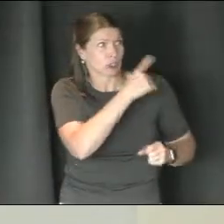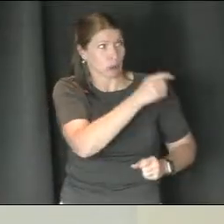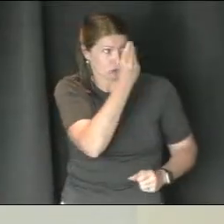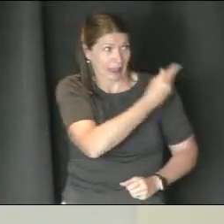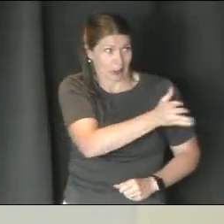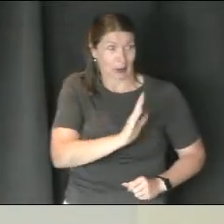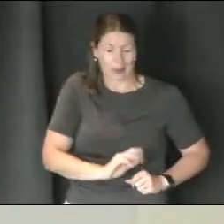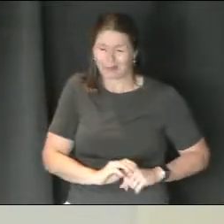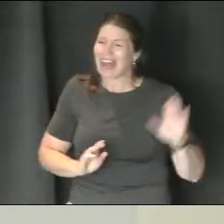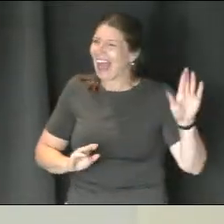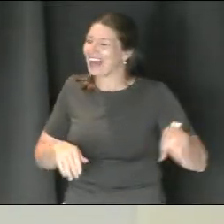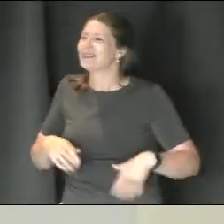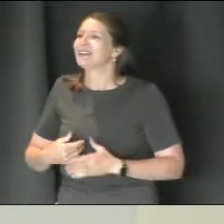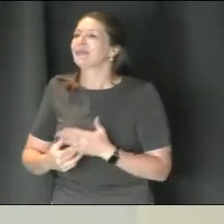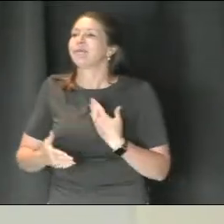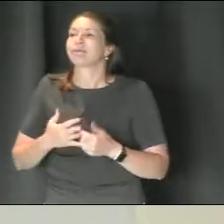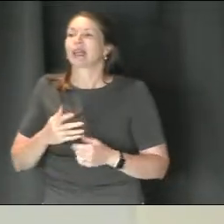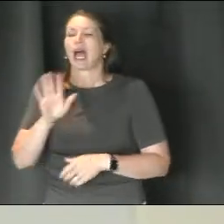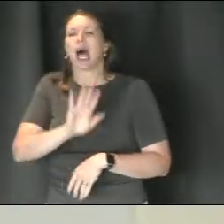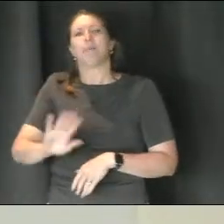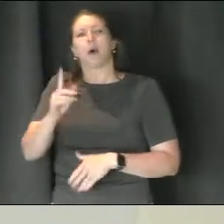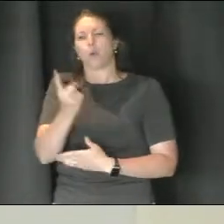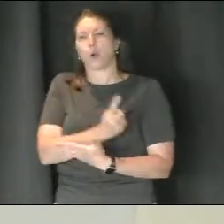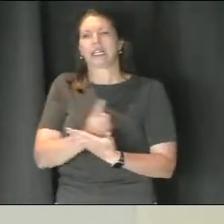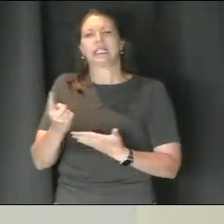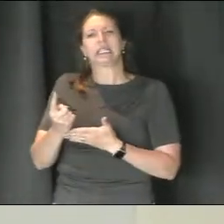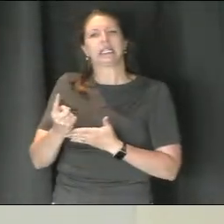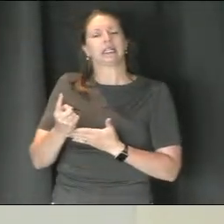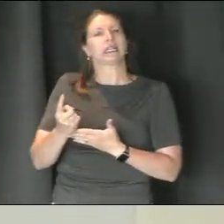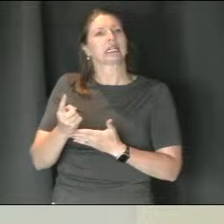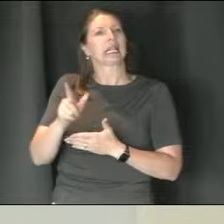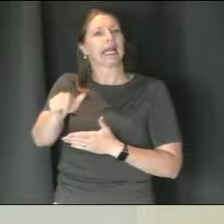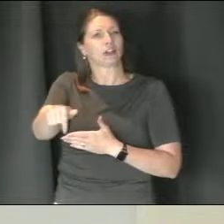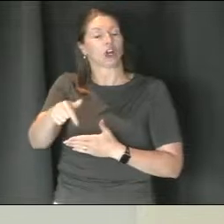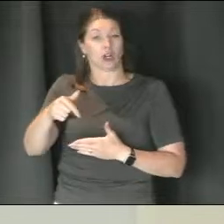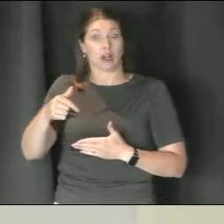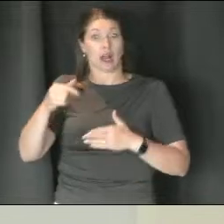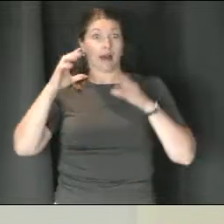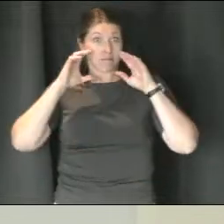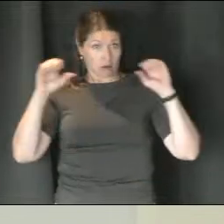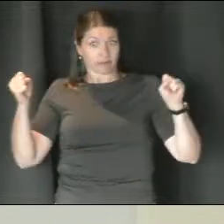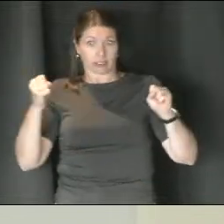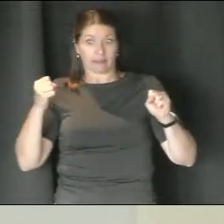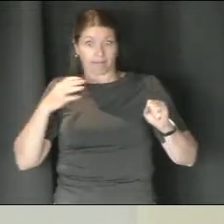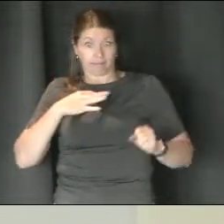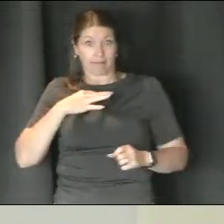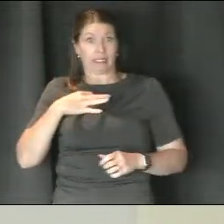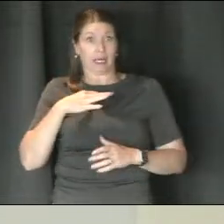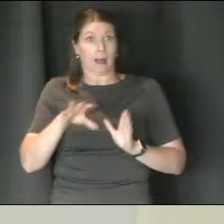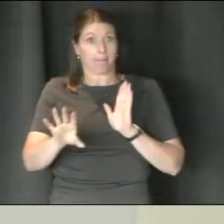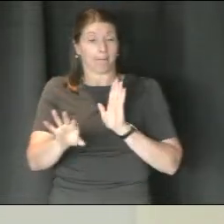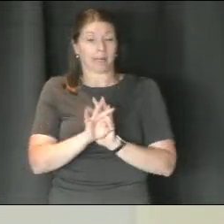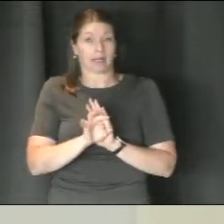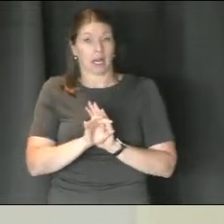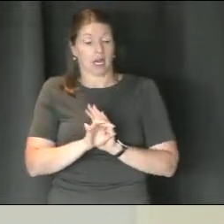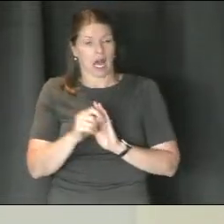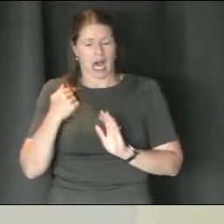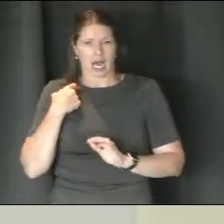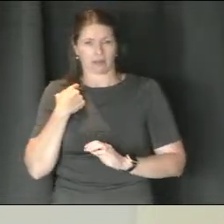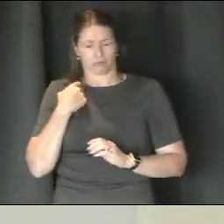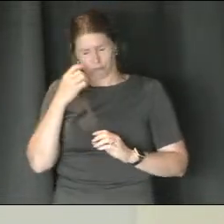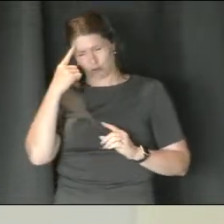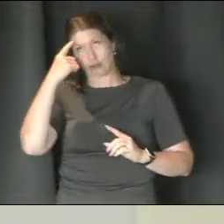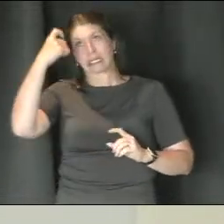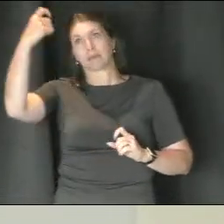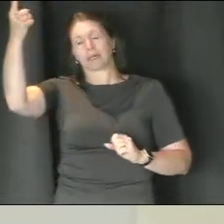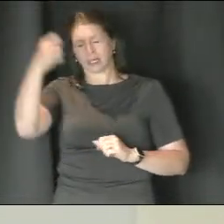I sat straight up in bed one night. My husband asked me if I'd had a bad dream. I